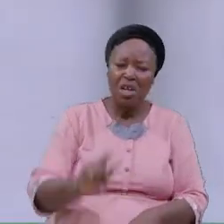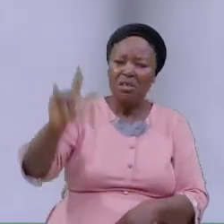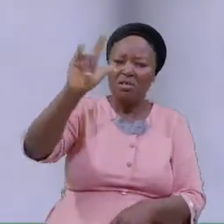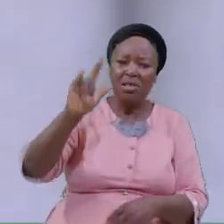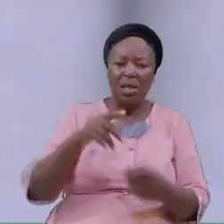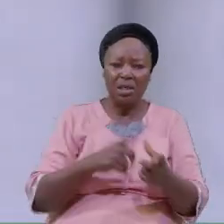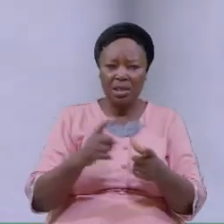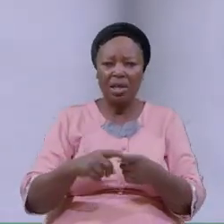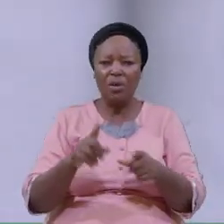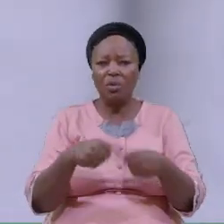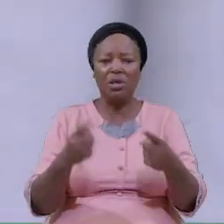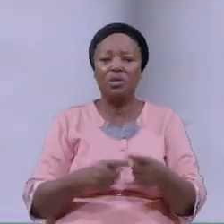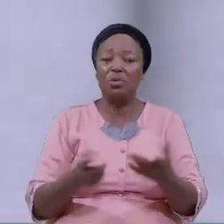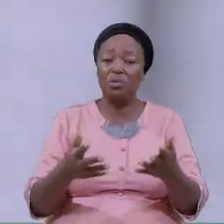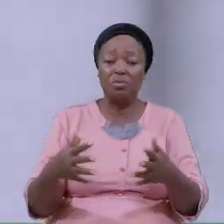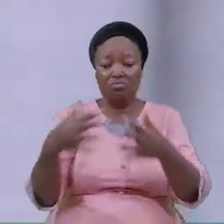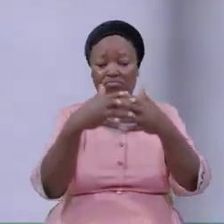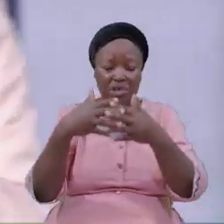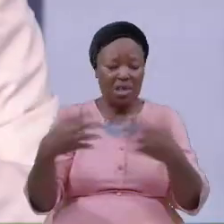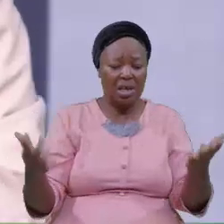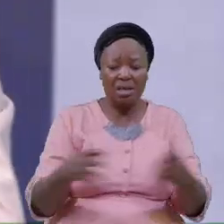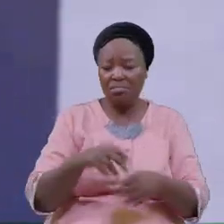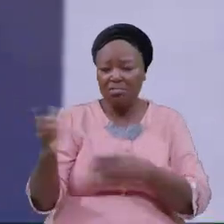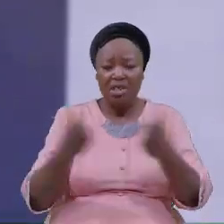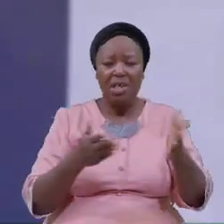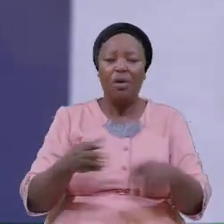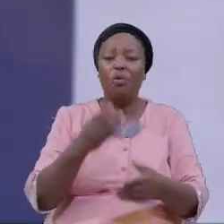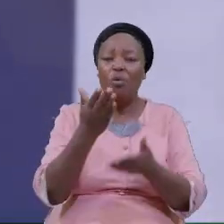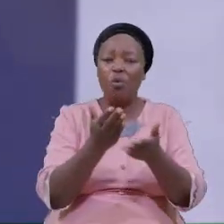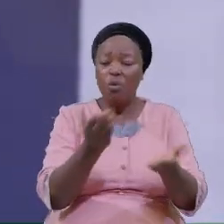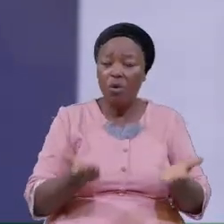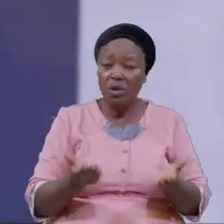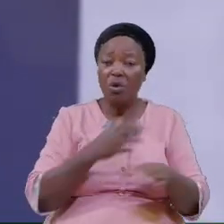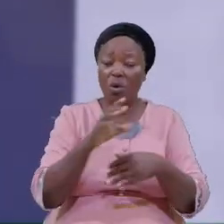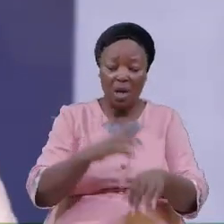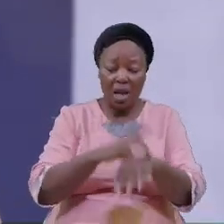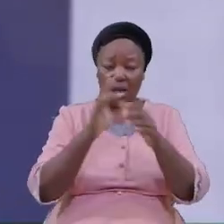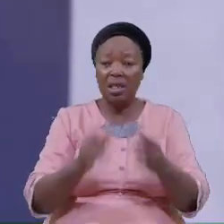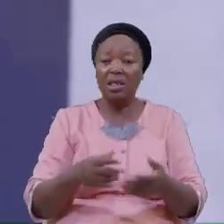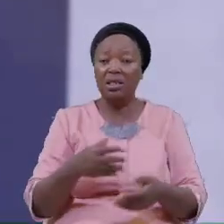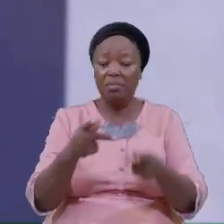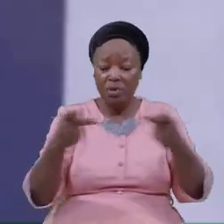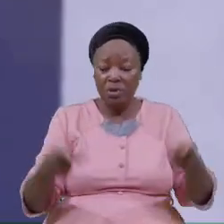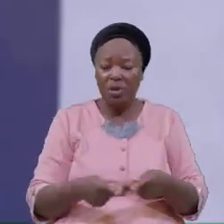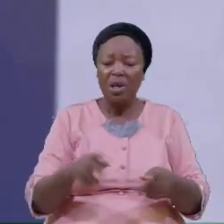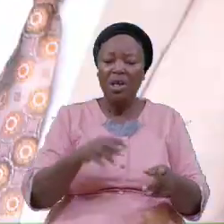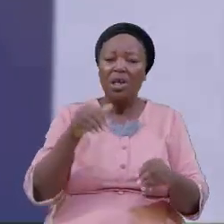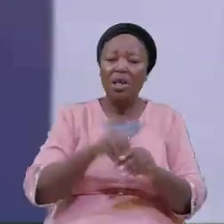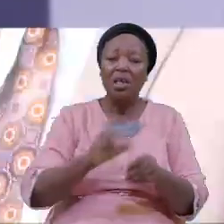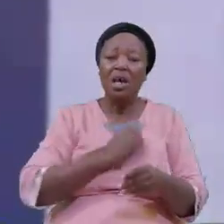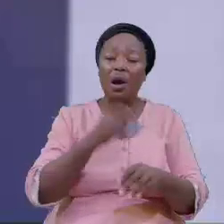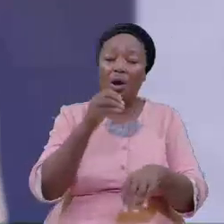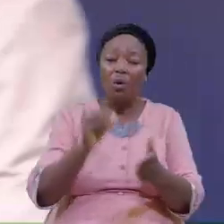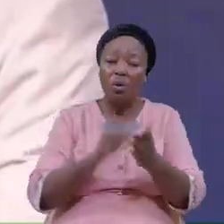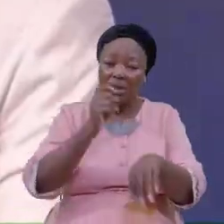They want athlete position. In our own case, when we came to the Lord, the best thing we